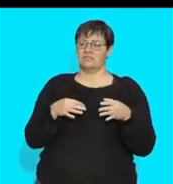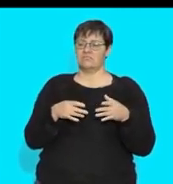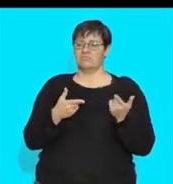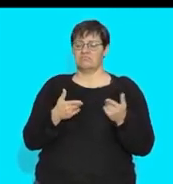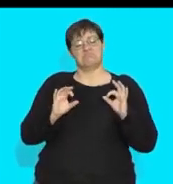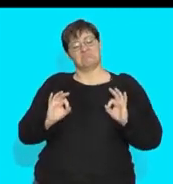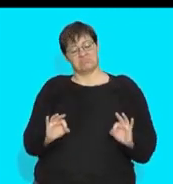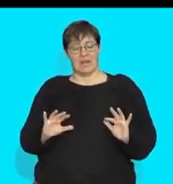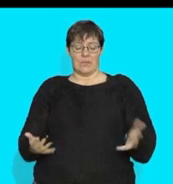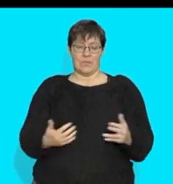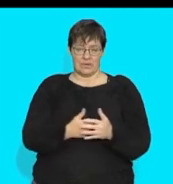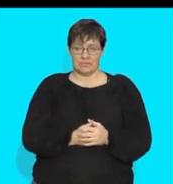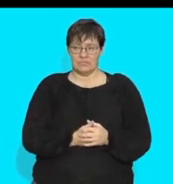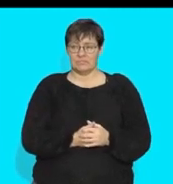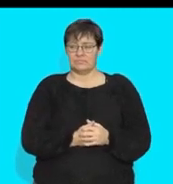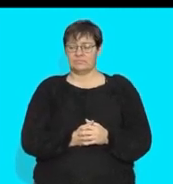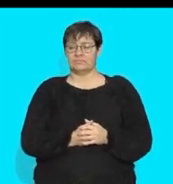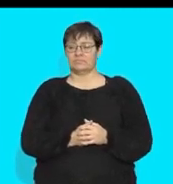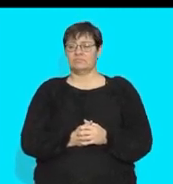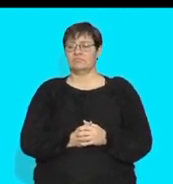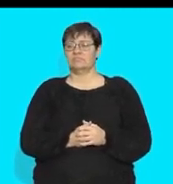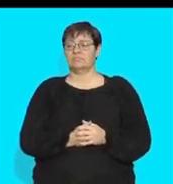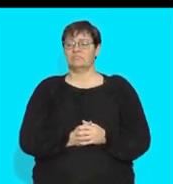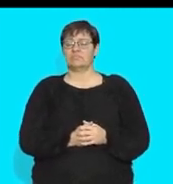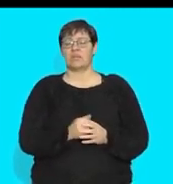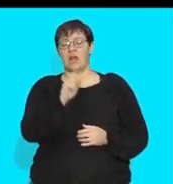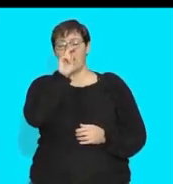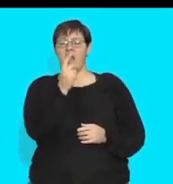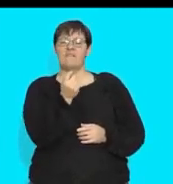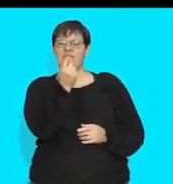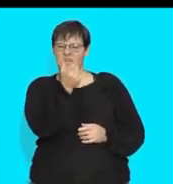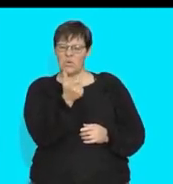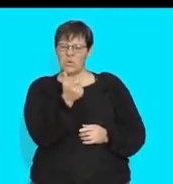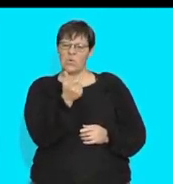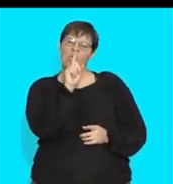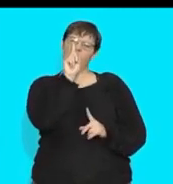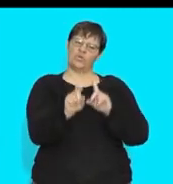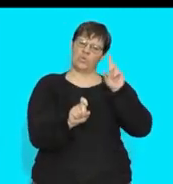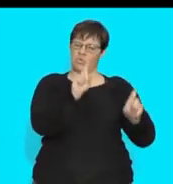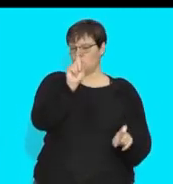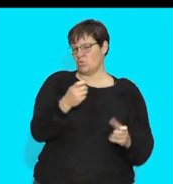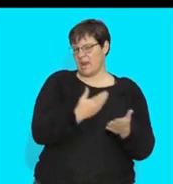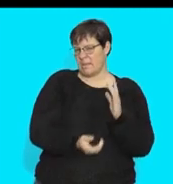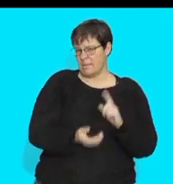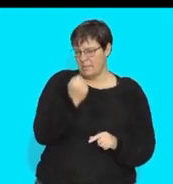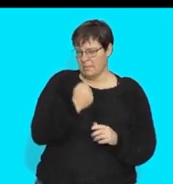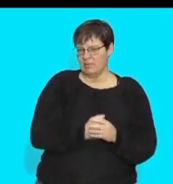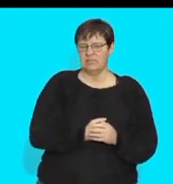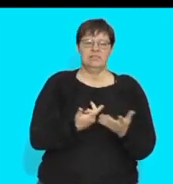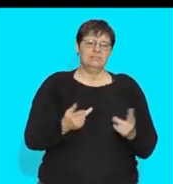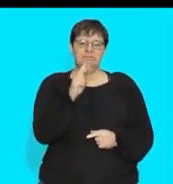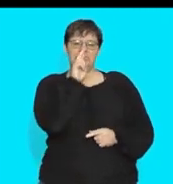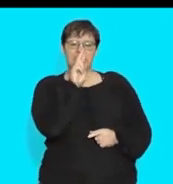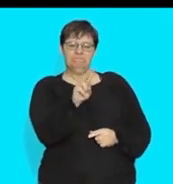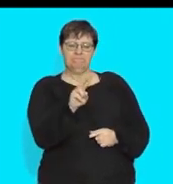right, efficient. Okay, let's have a look at a few of the types of questions that we could have